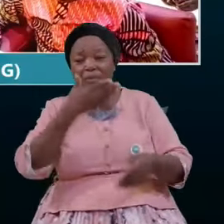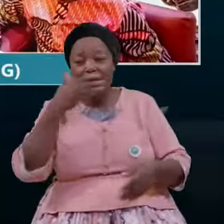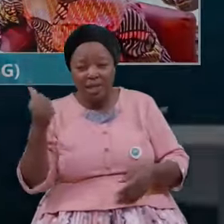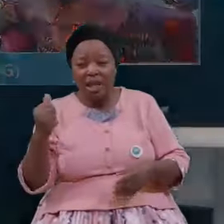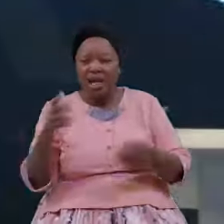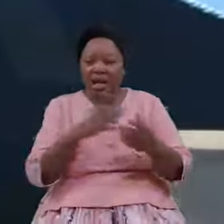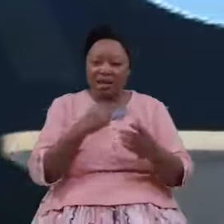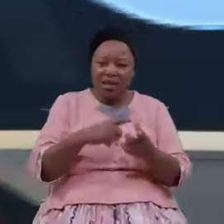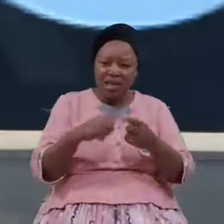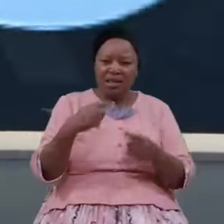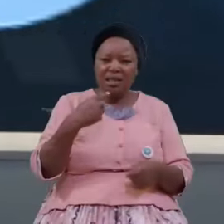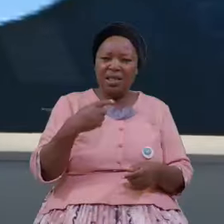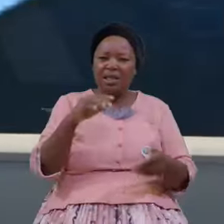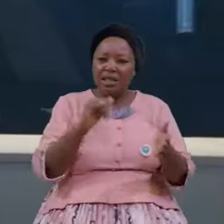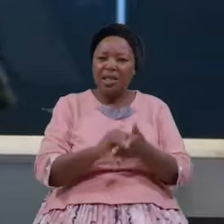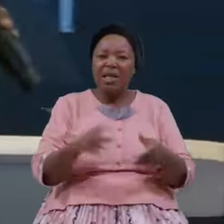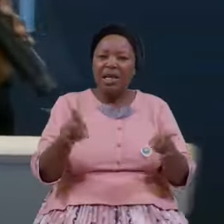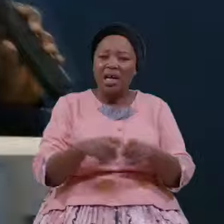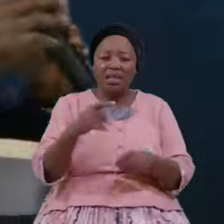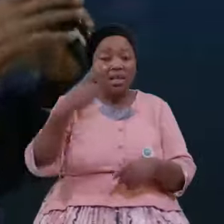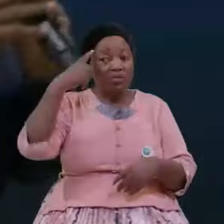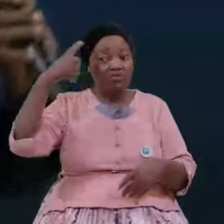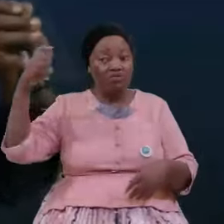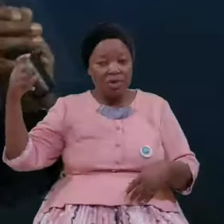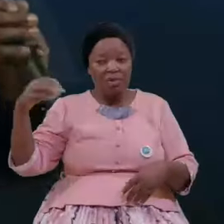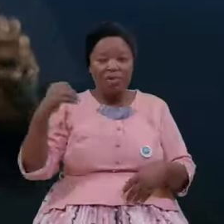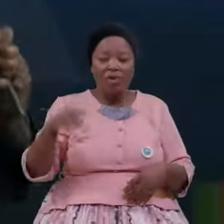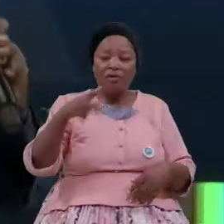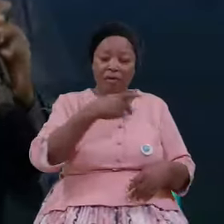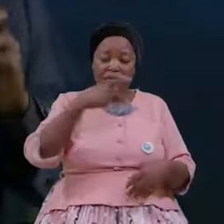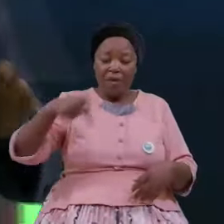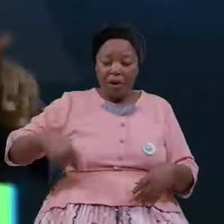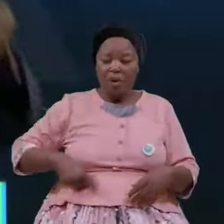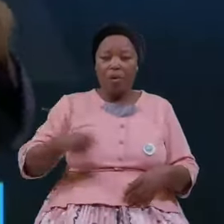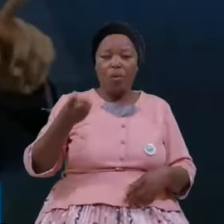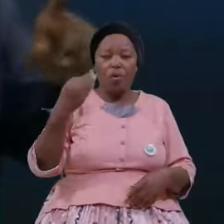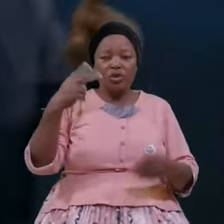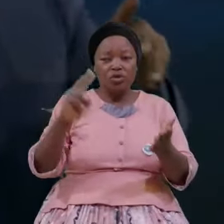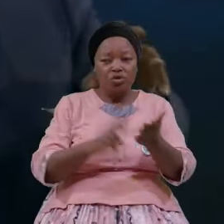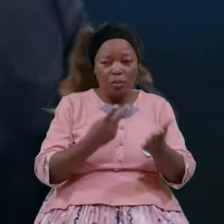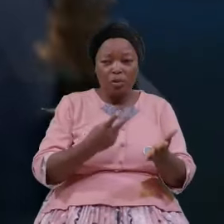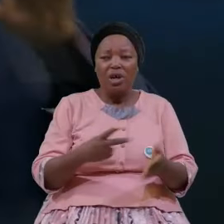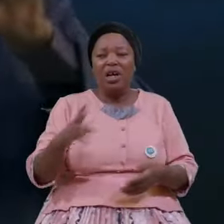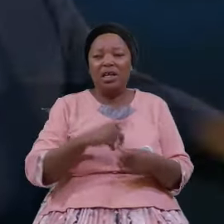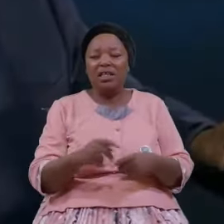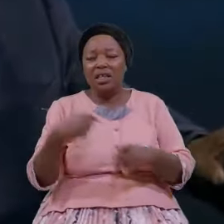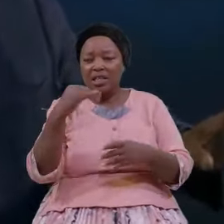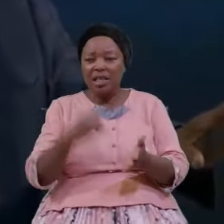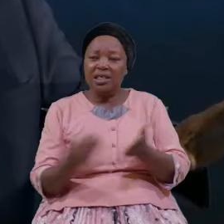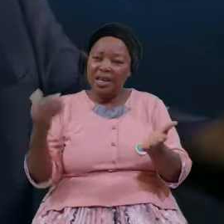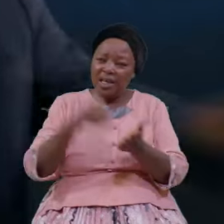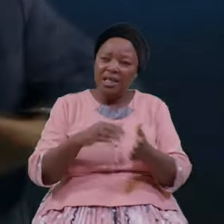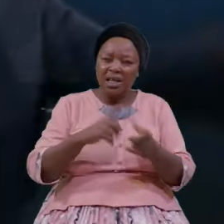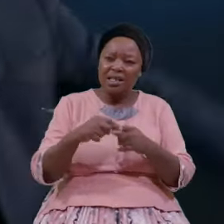the dream of Pharaoh was doubled, repeated, it says there is a